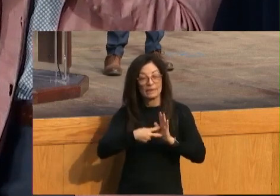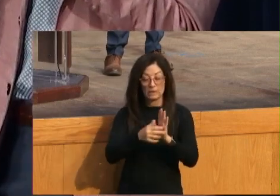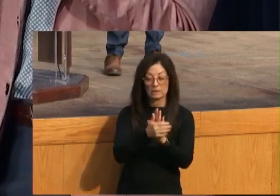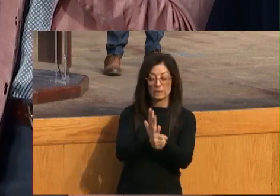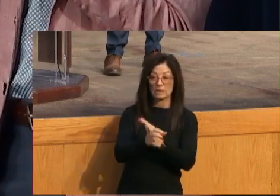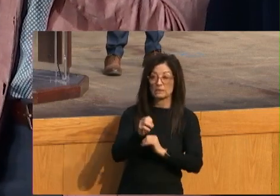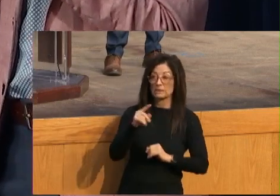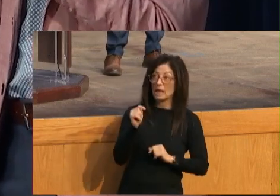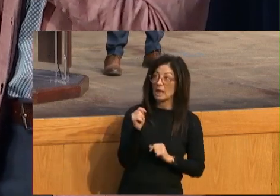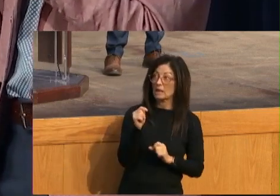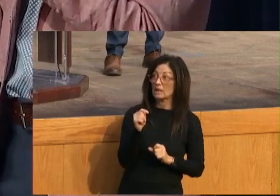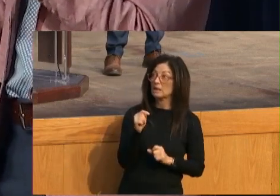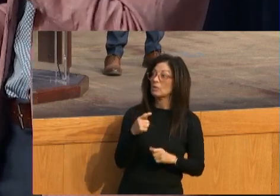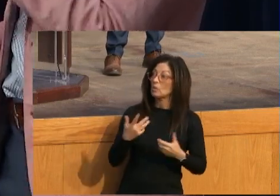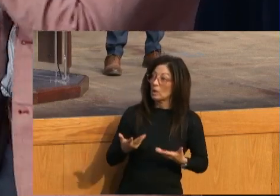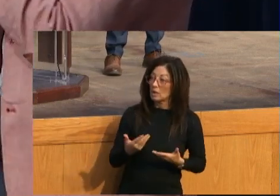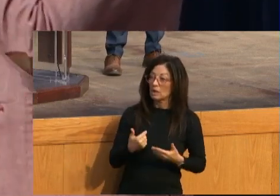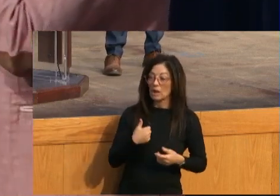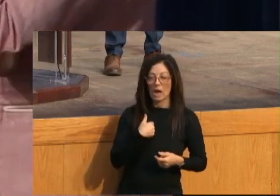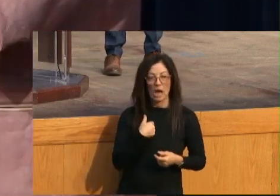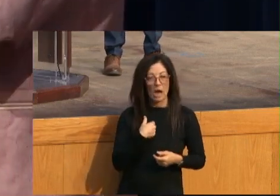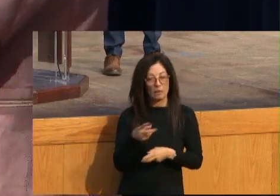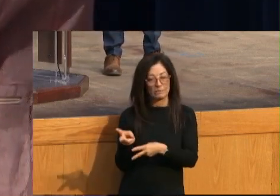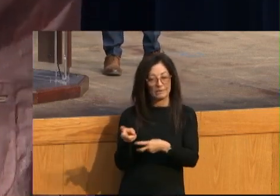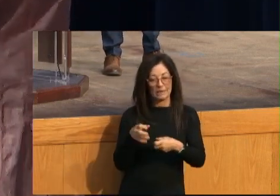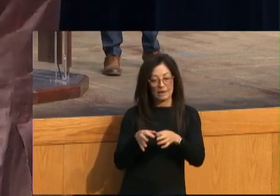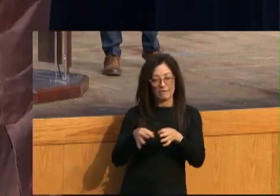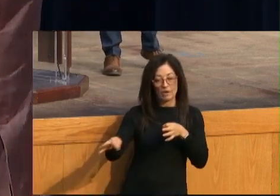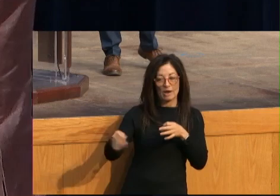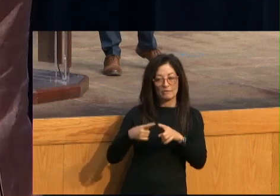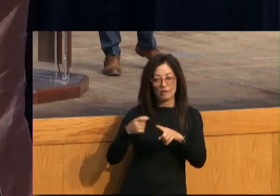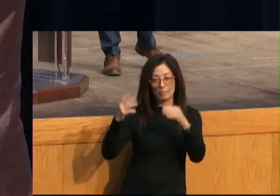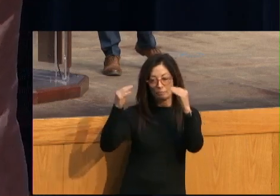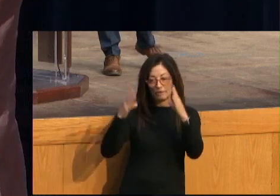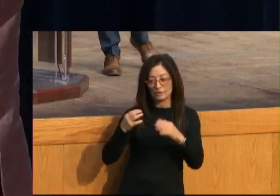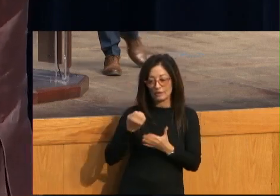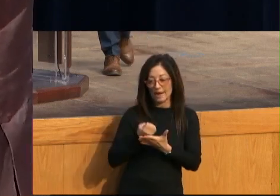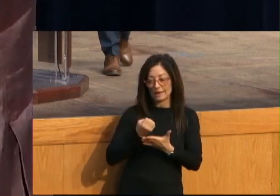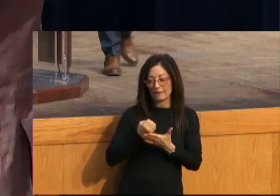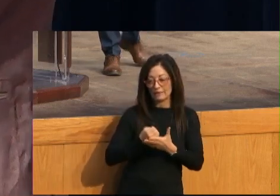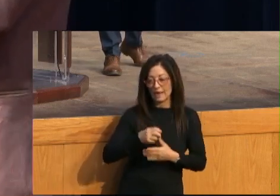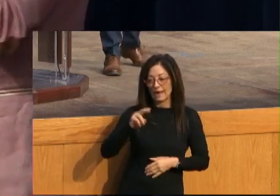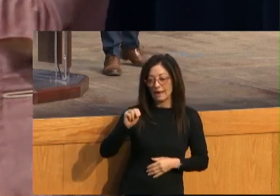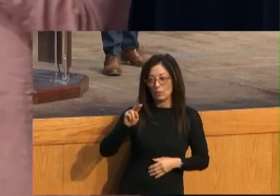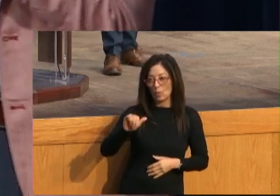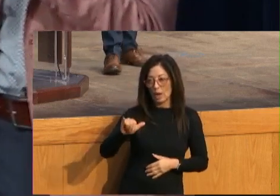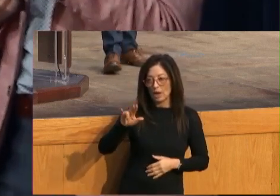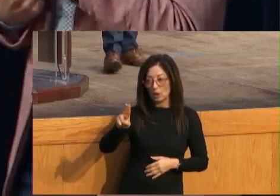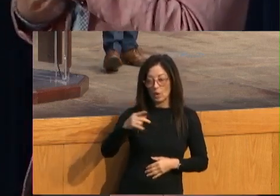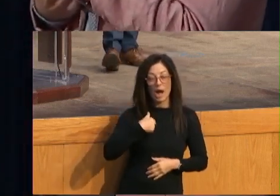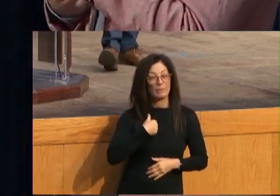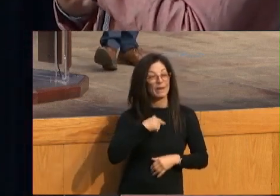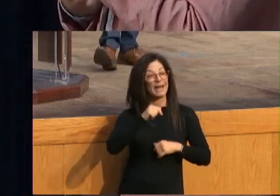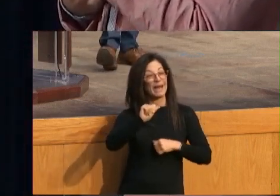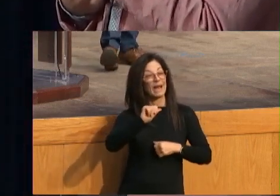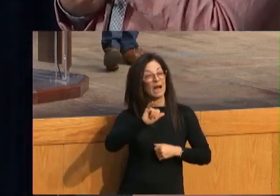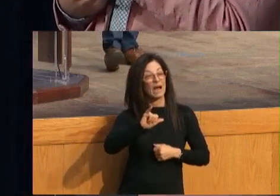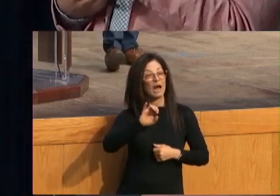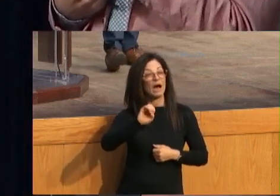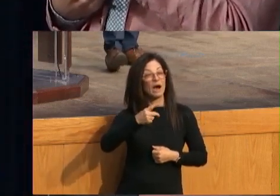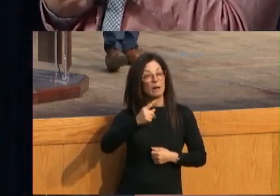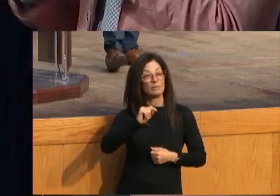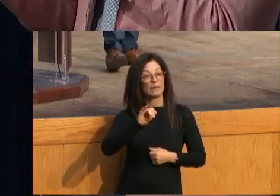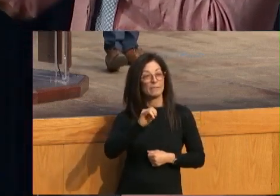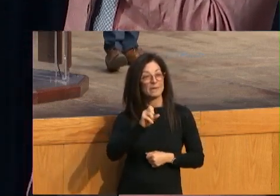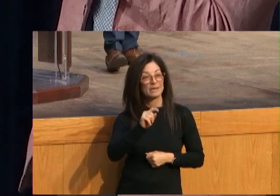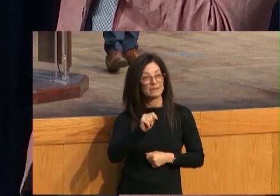wise, I'm stealing a phrase from a professor of economics at NYU, Scott Galloway, but I'm an AI optimist. So I don't